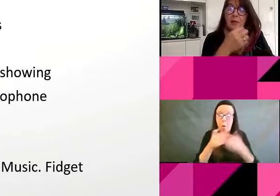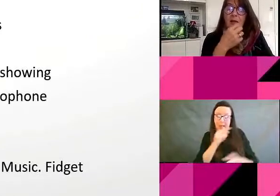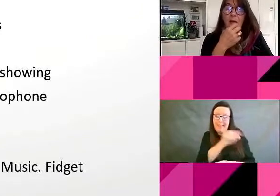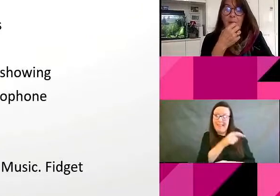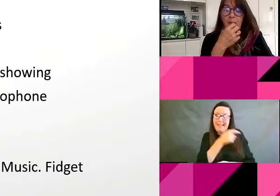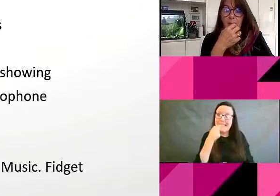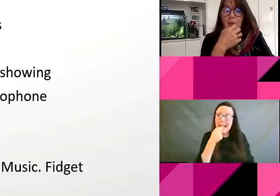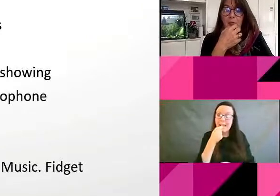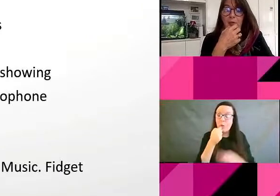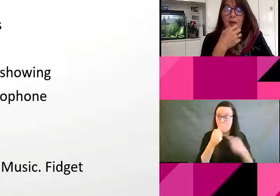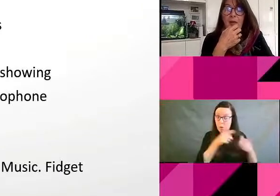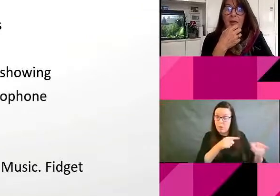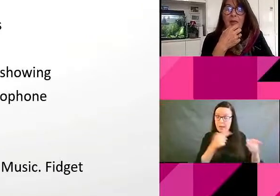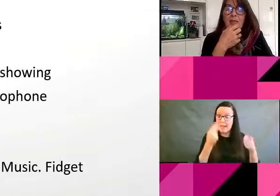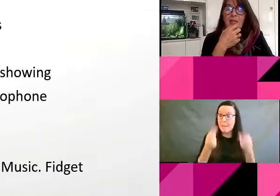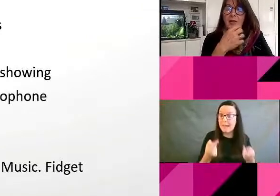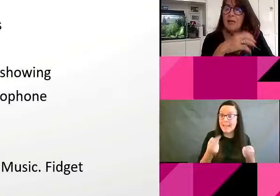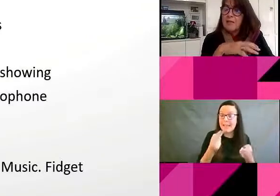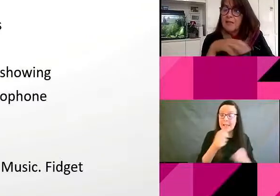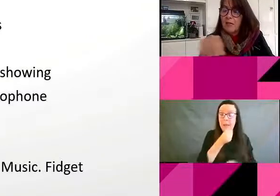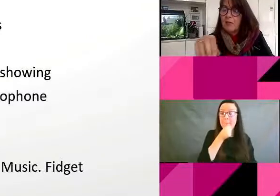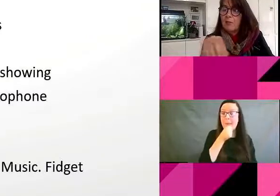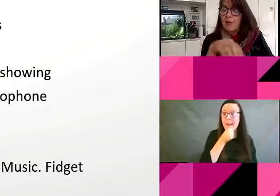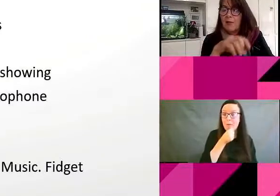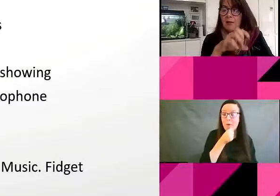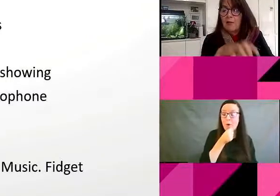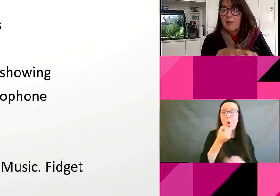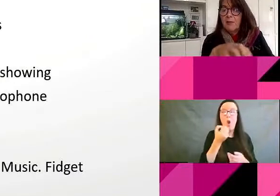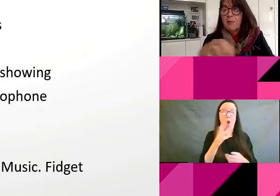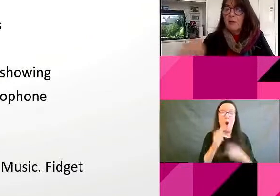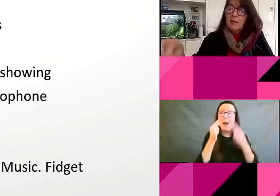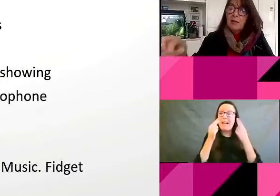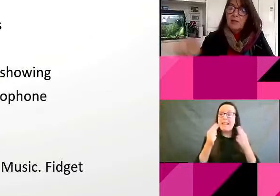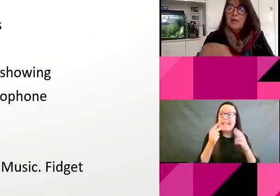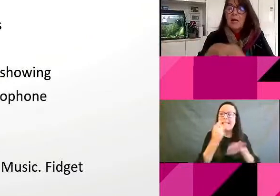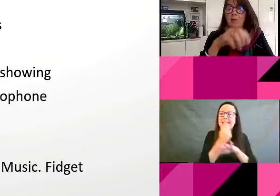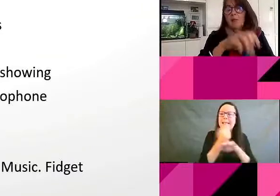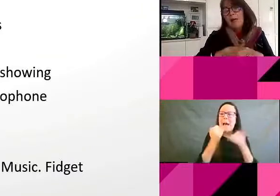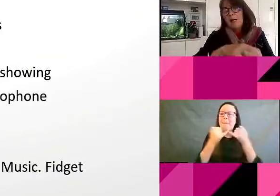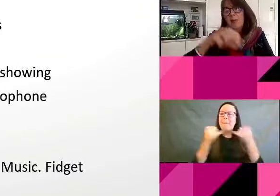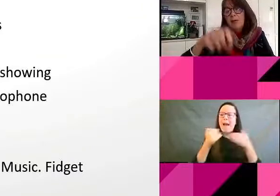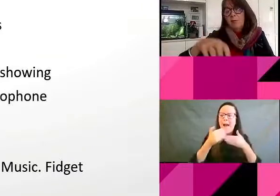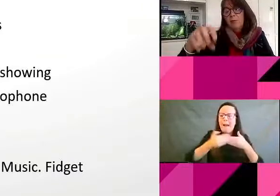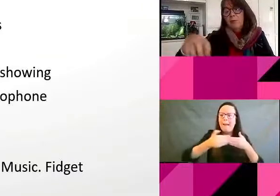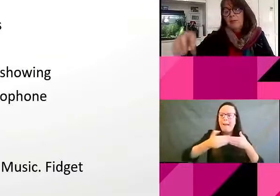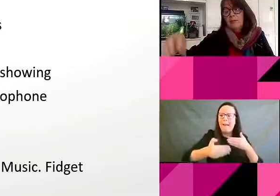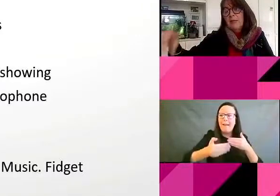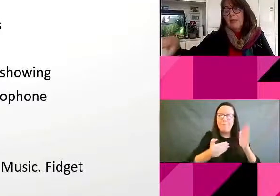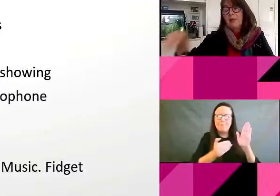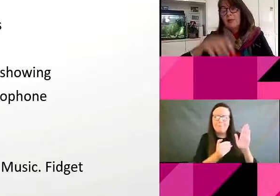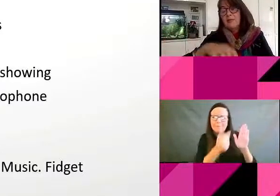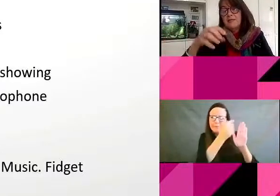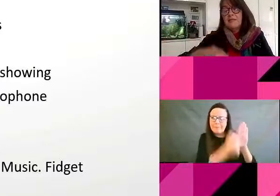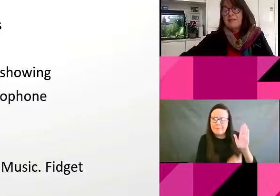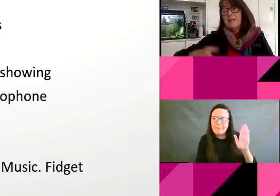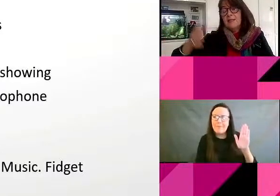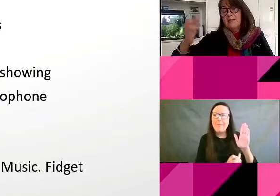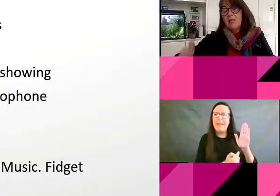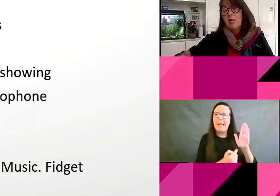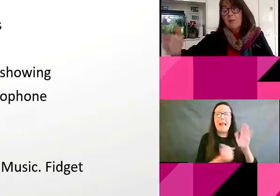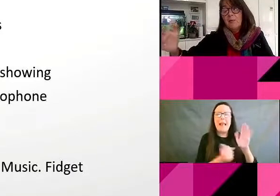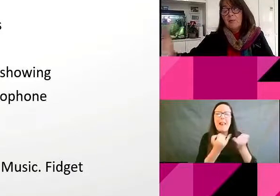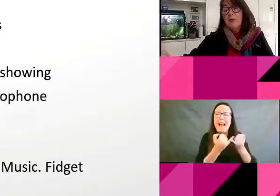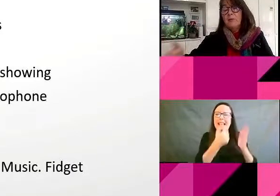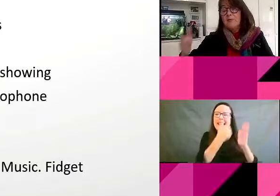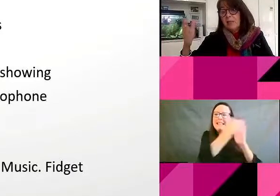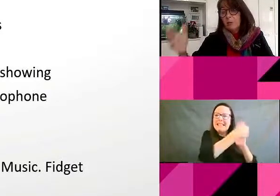to amplify? Do they need a timeline? Things, a timeline where we put down little post-it stickers